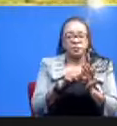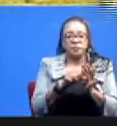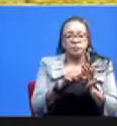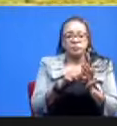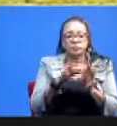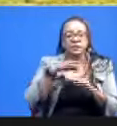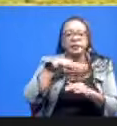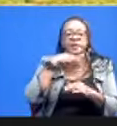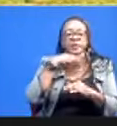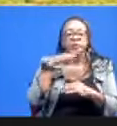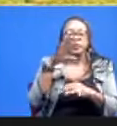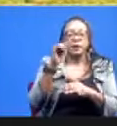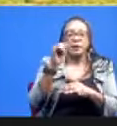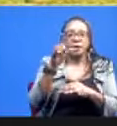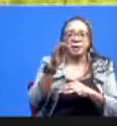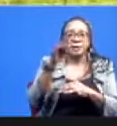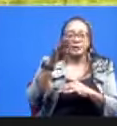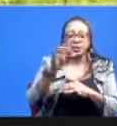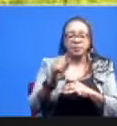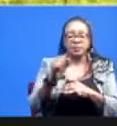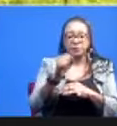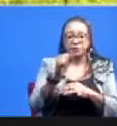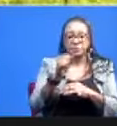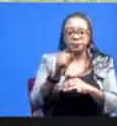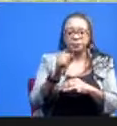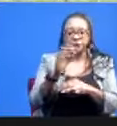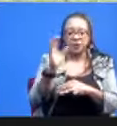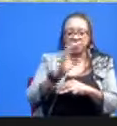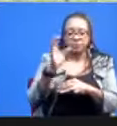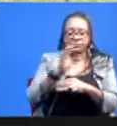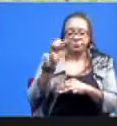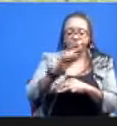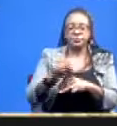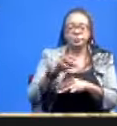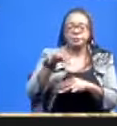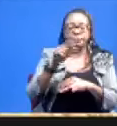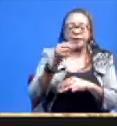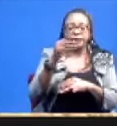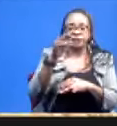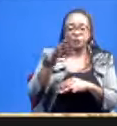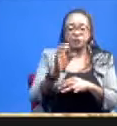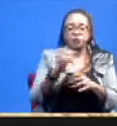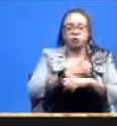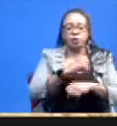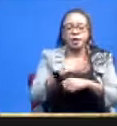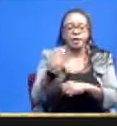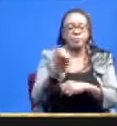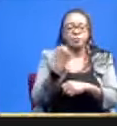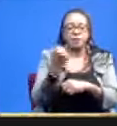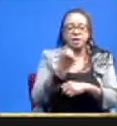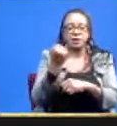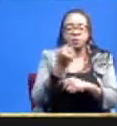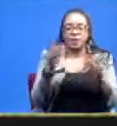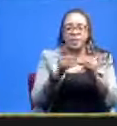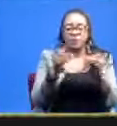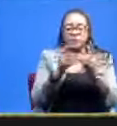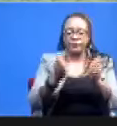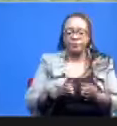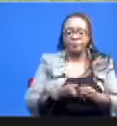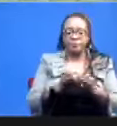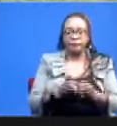The death of Calistas Amboe Oteu, a candidate at St. Patrick Ebubere School in Mumias on the date of the official